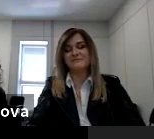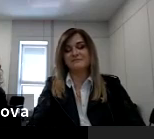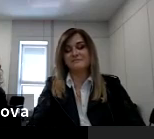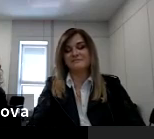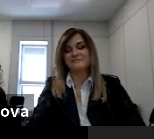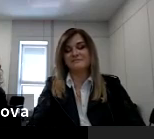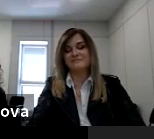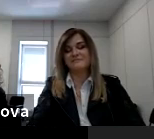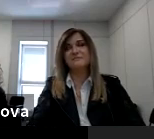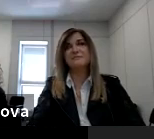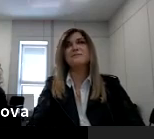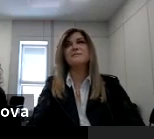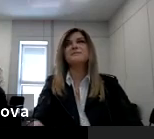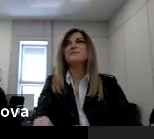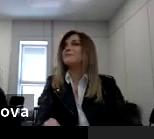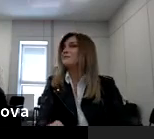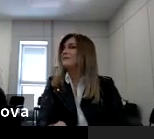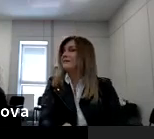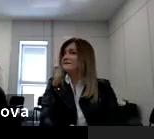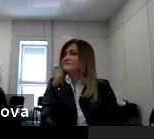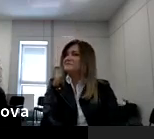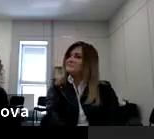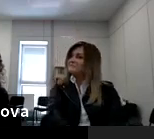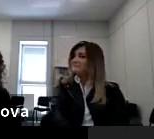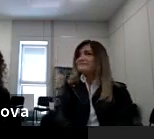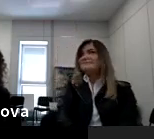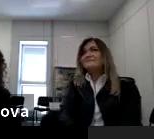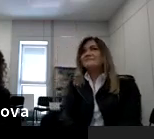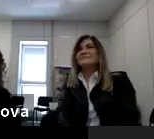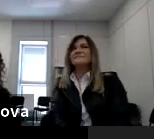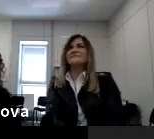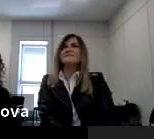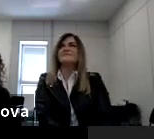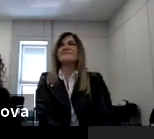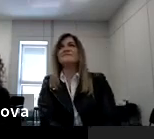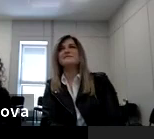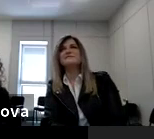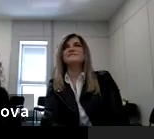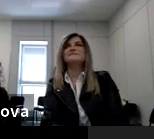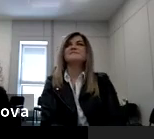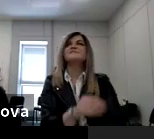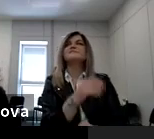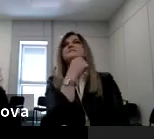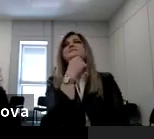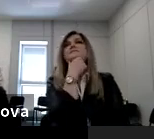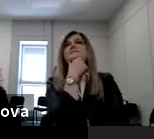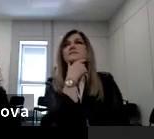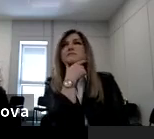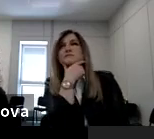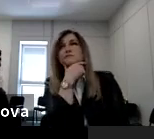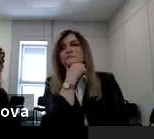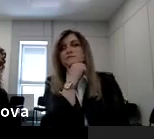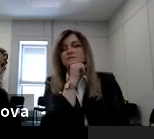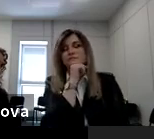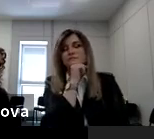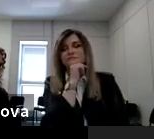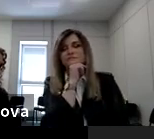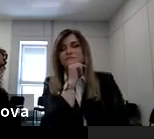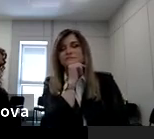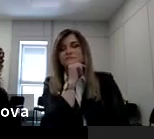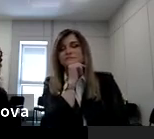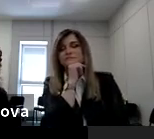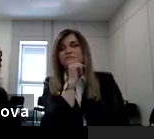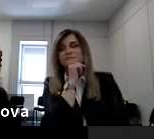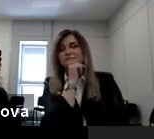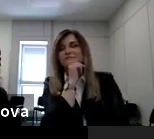all these researches. We take the luminaire and check the compatibility,